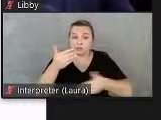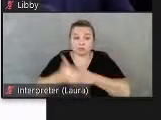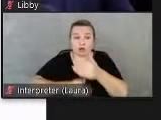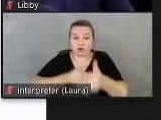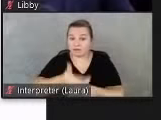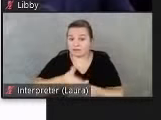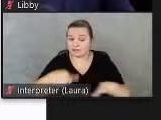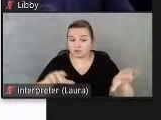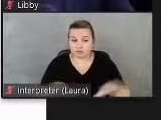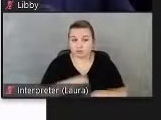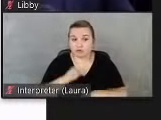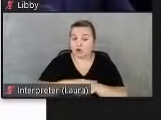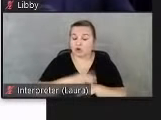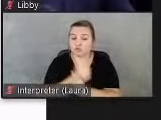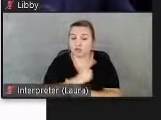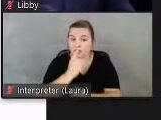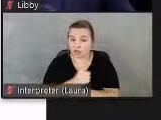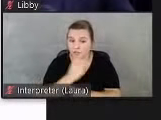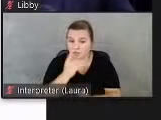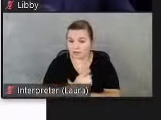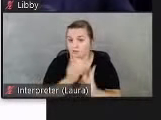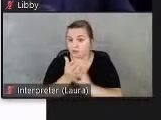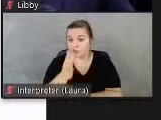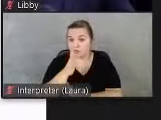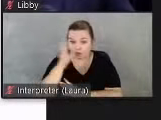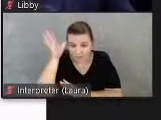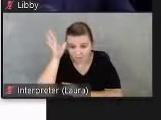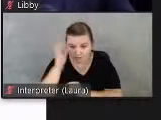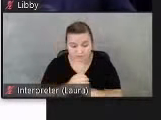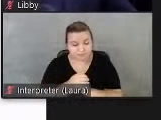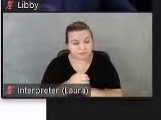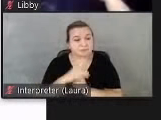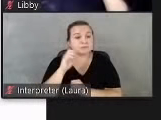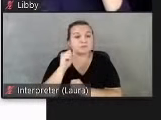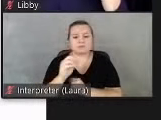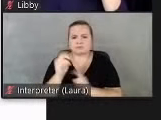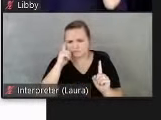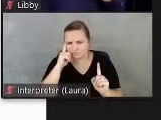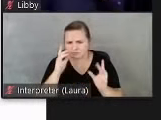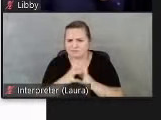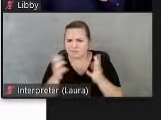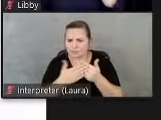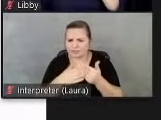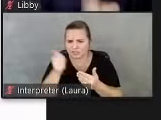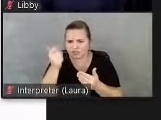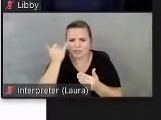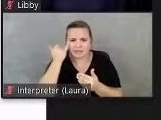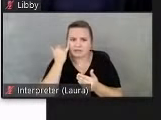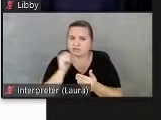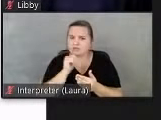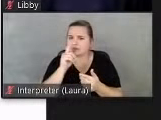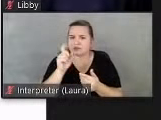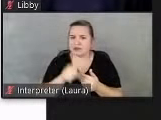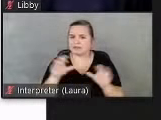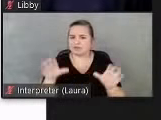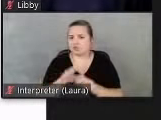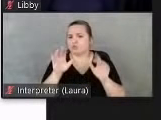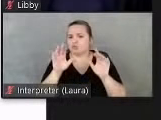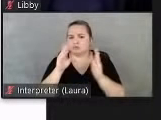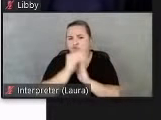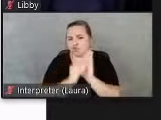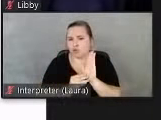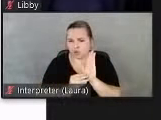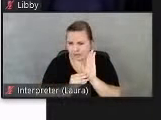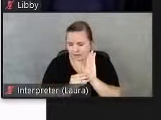making on a regular basis to the parents. So just think about this, how much easier it would be if you didn't have to do reporting requirements and also as a part of